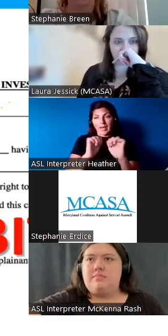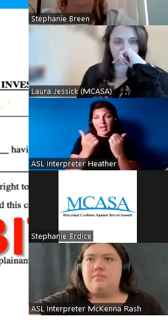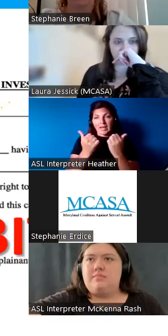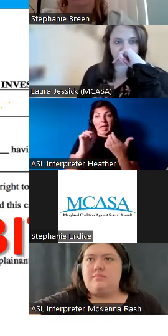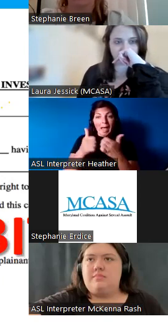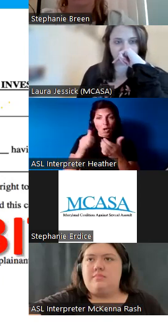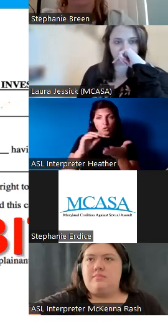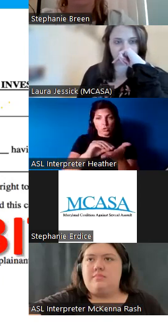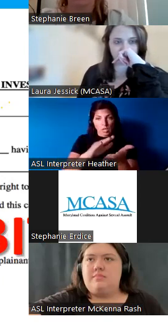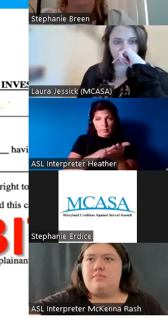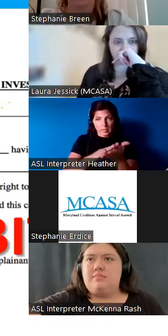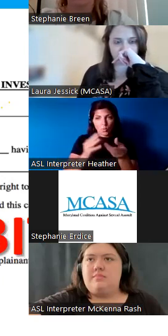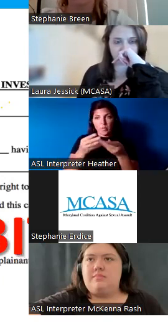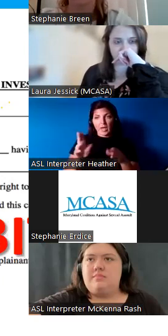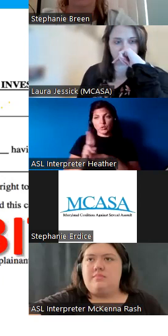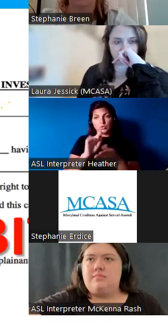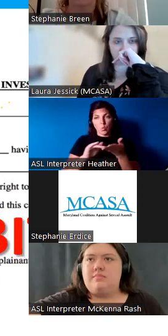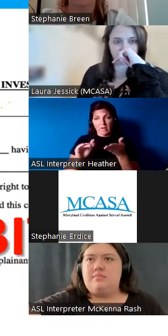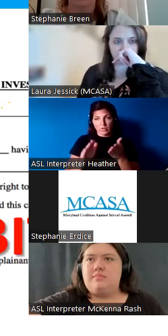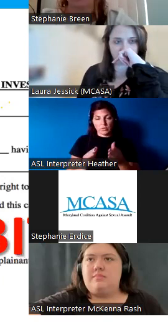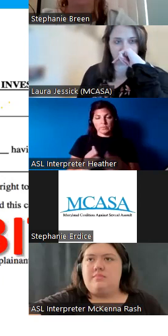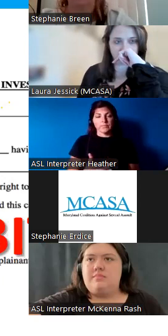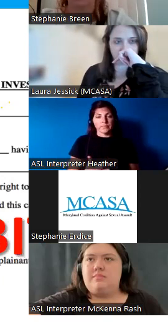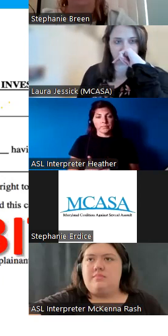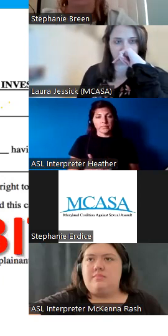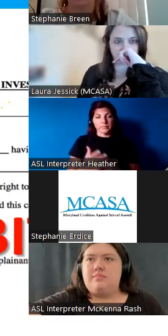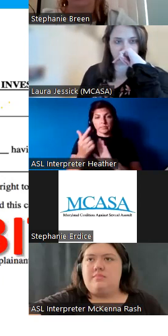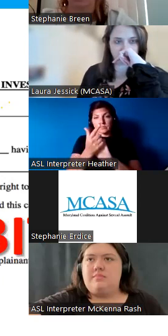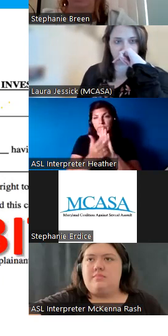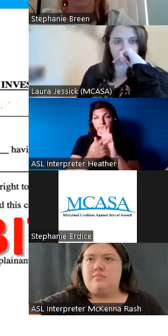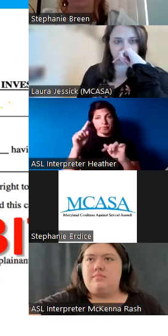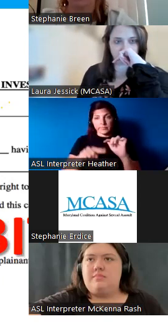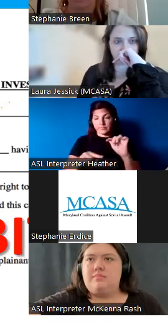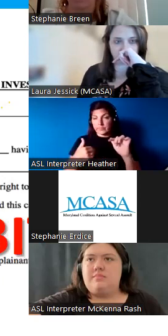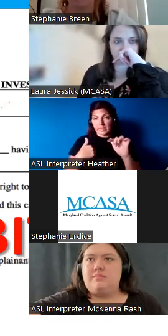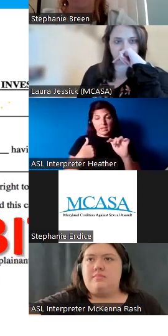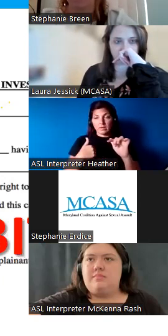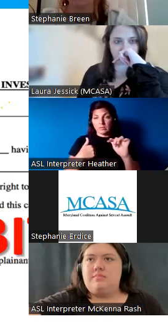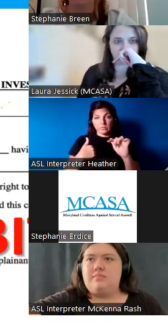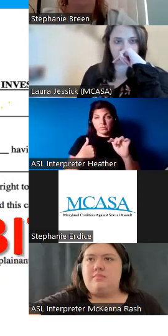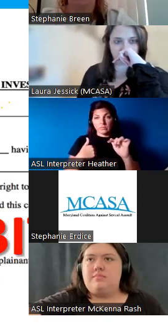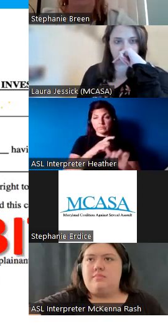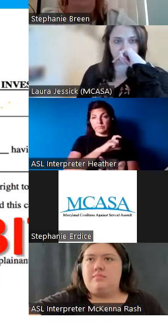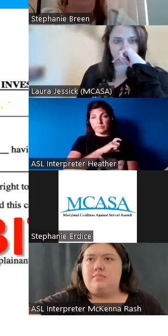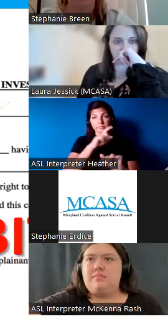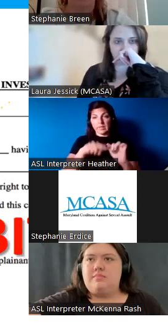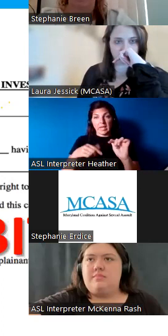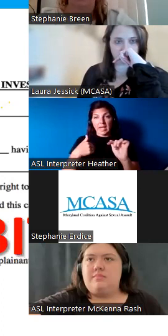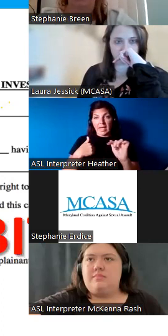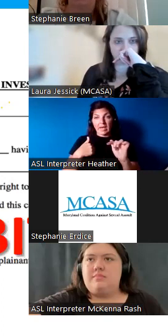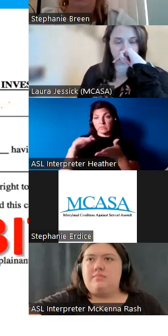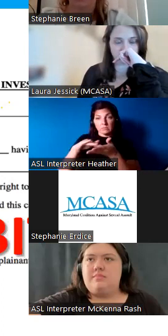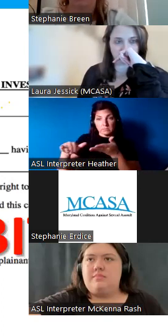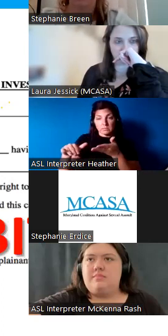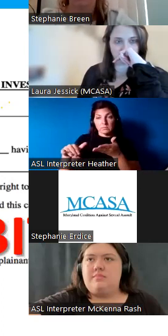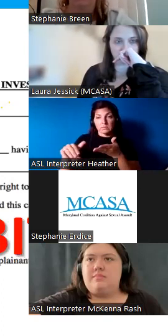a waiver. Law enforcement cannot have a survivor sign away any of law enforcement's obligations